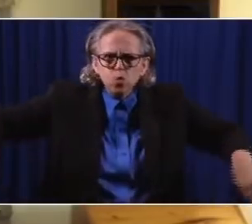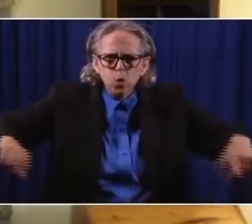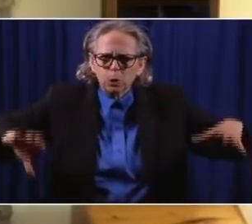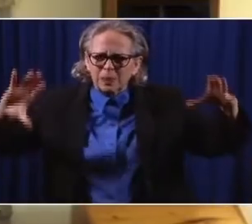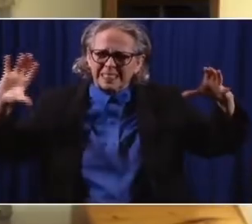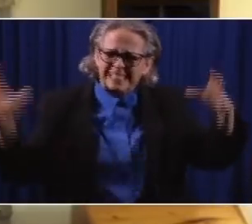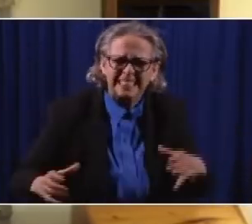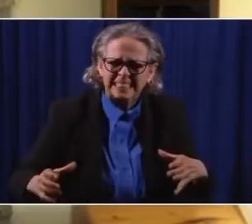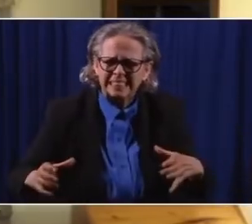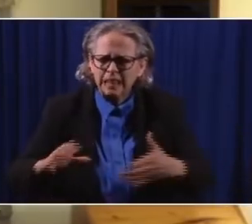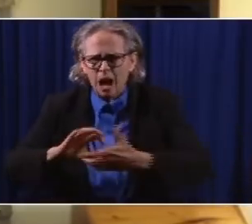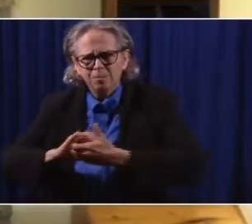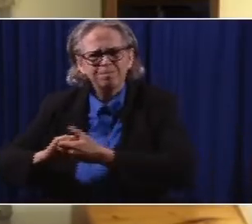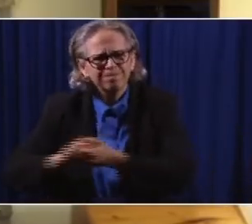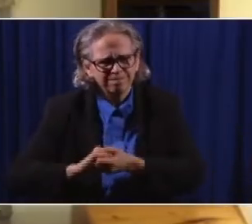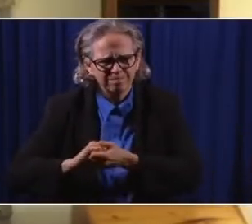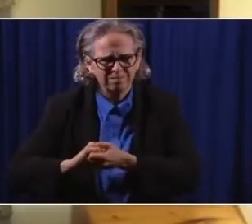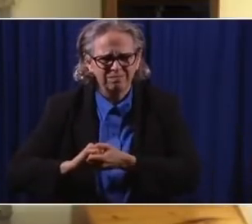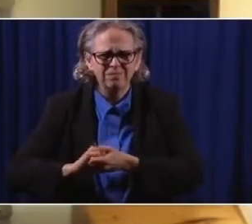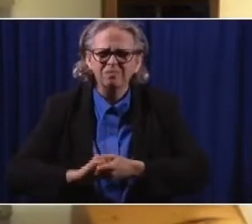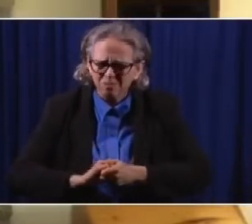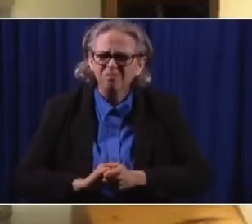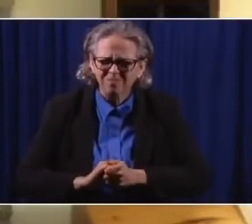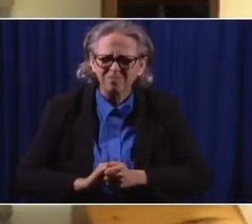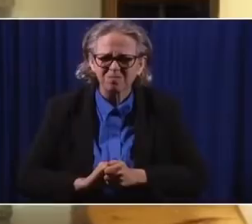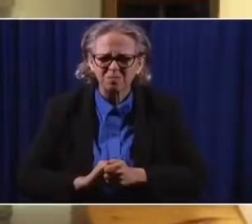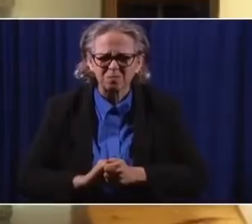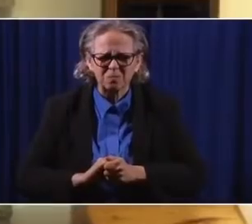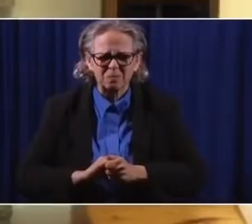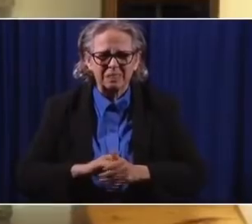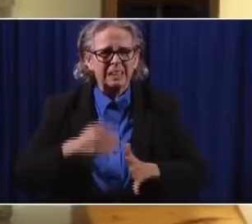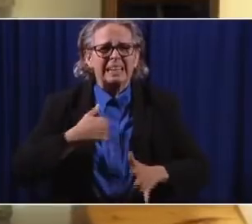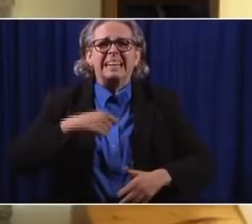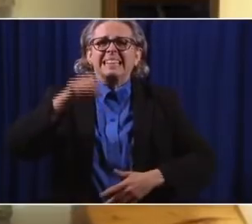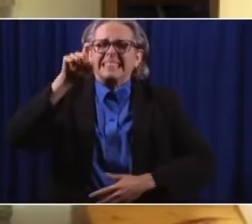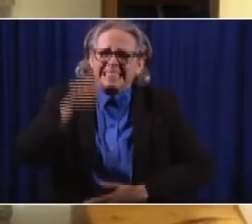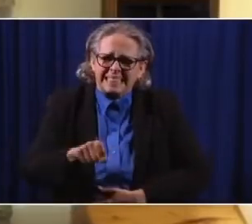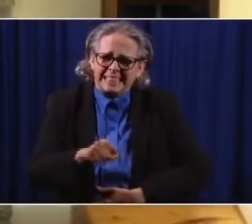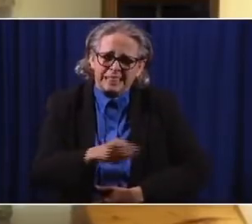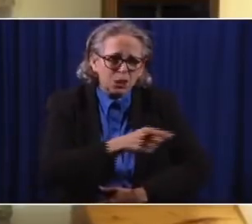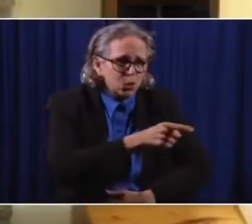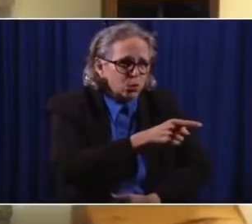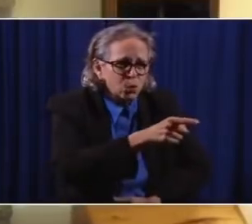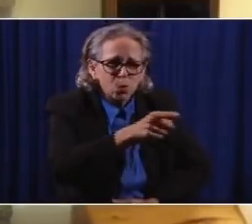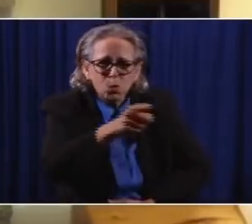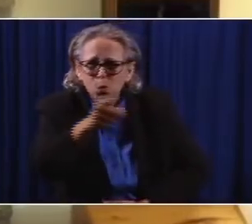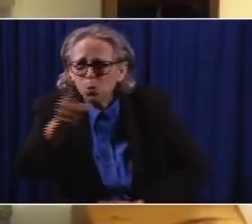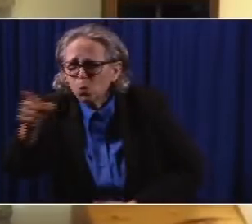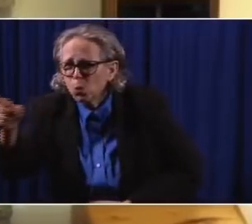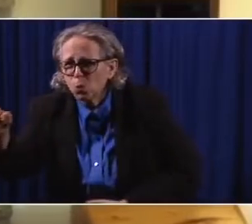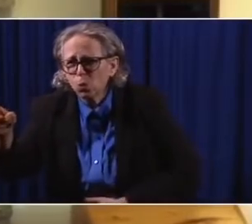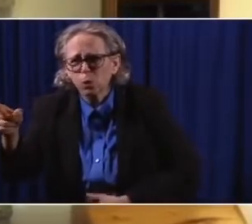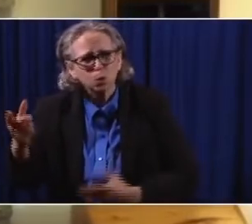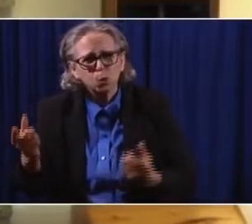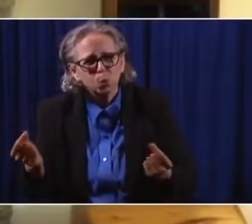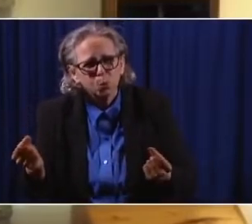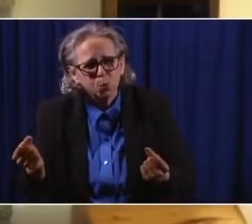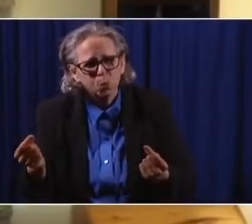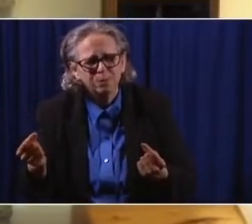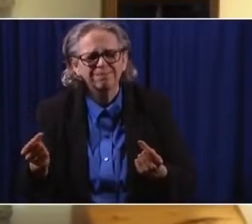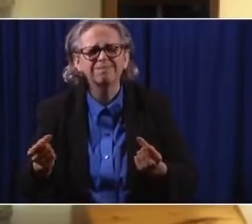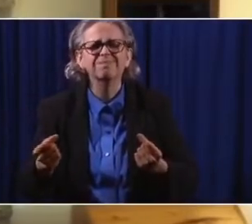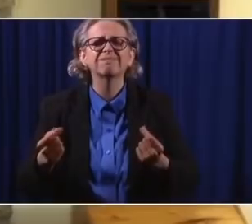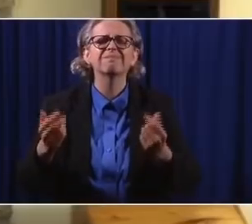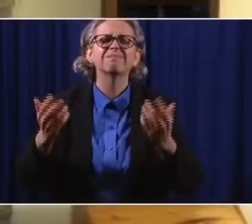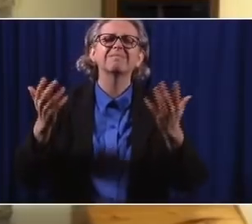Truly, we need you. We need each and every one of you. We need you to be fully engaged in this